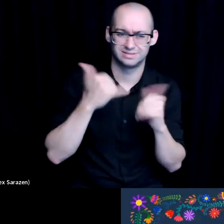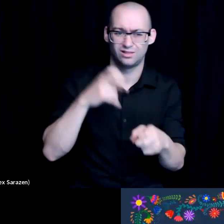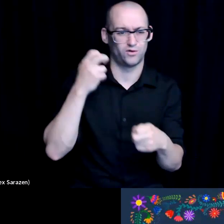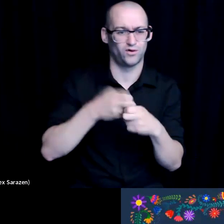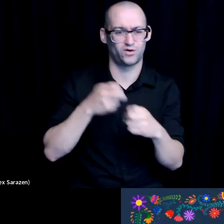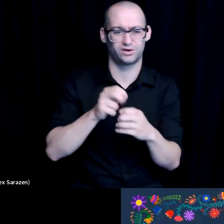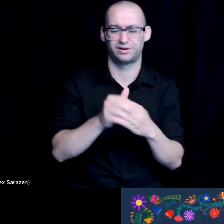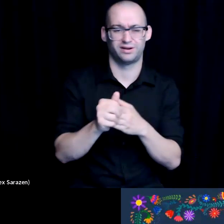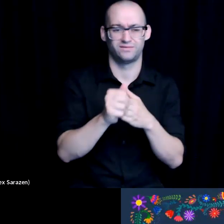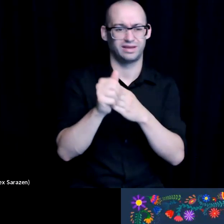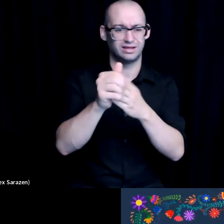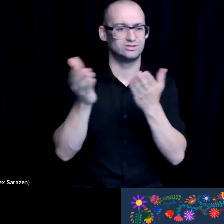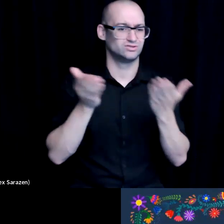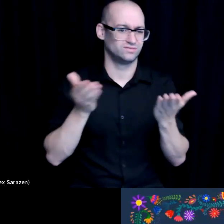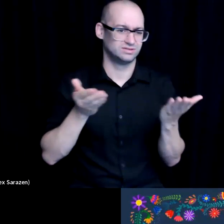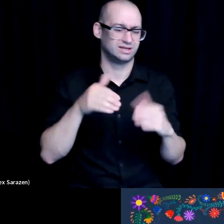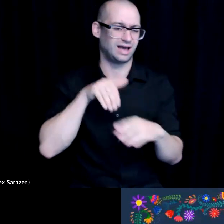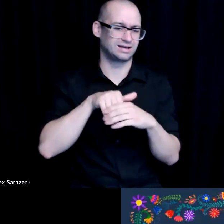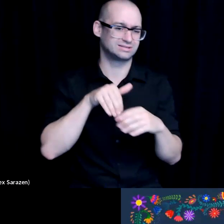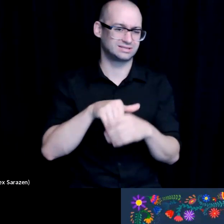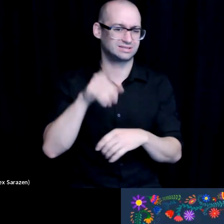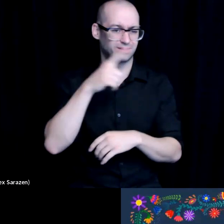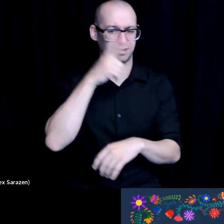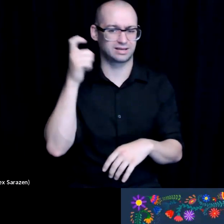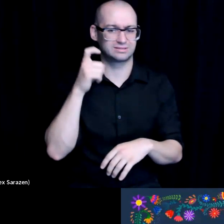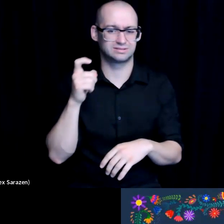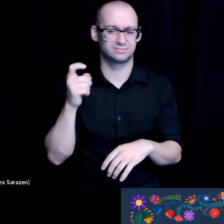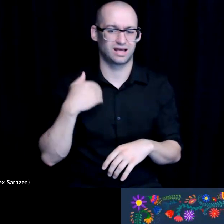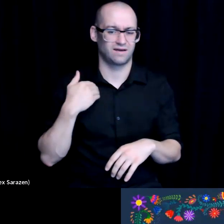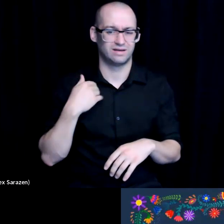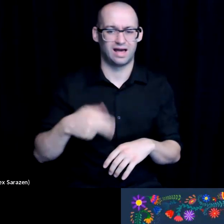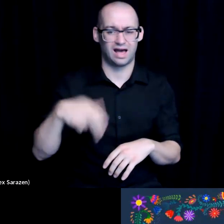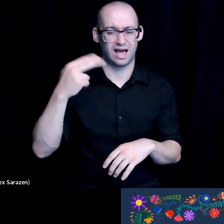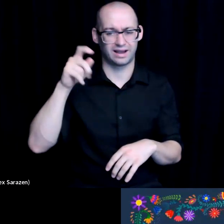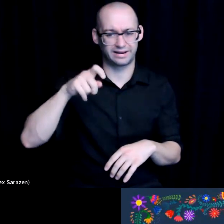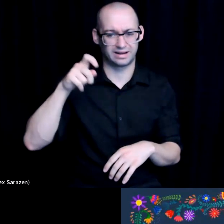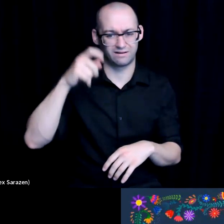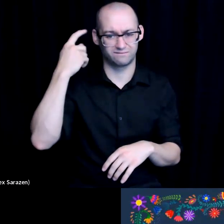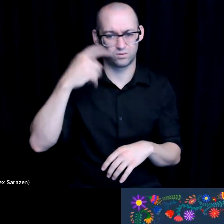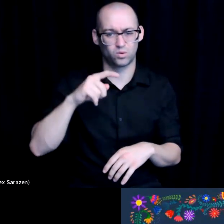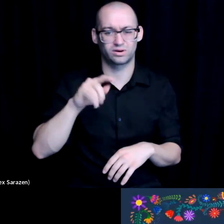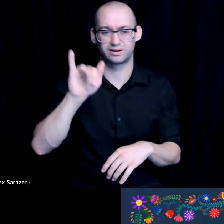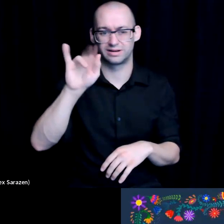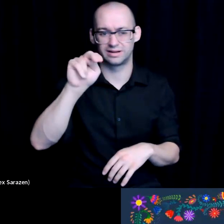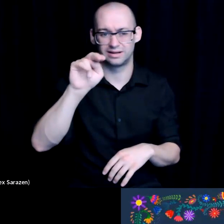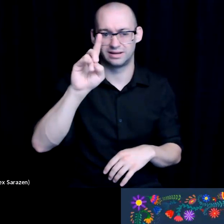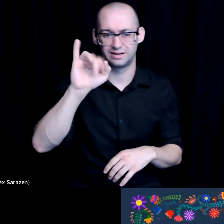services or access them, given that there is a high need for Indigenous language access and